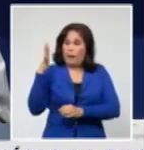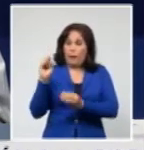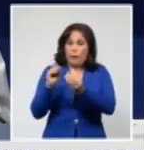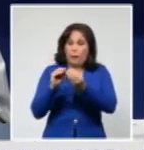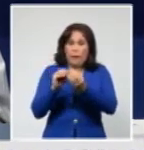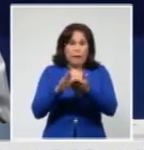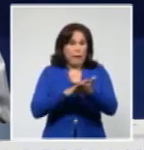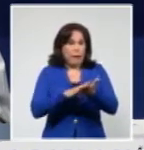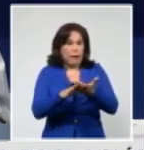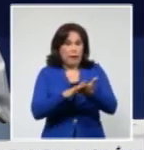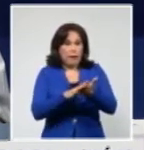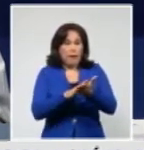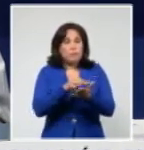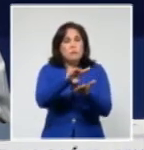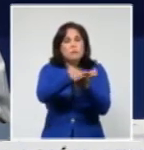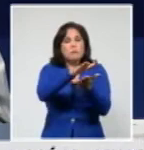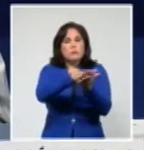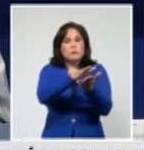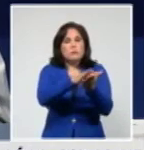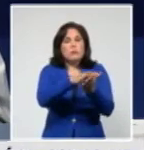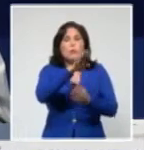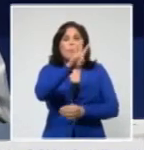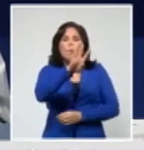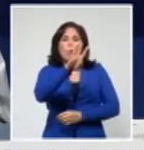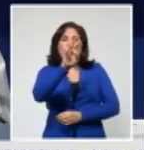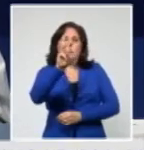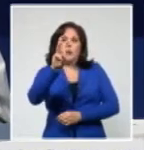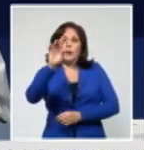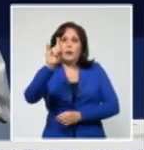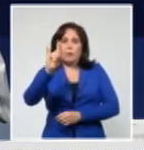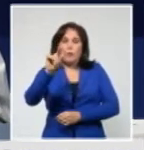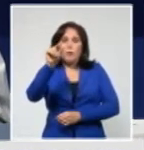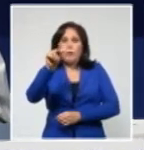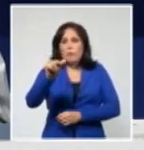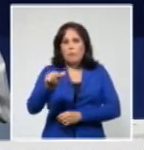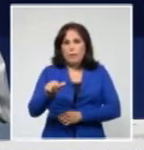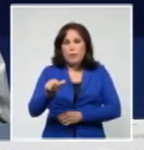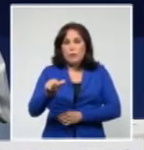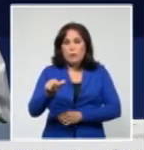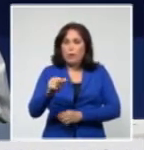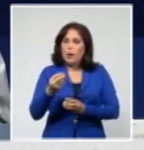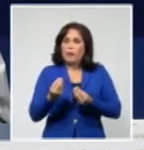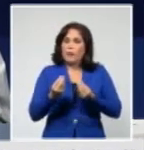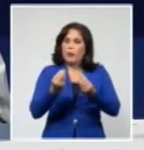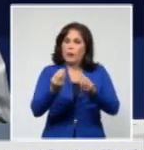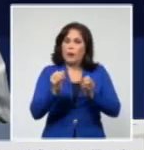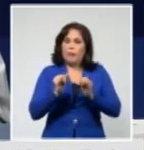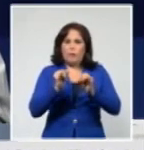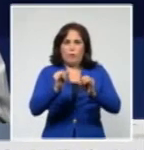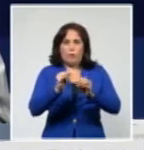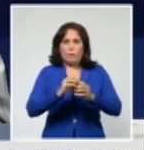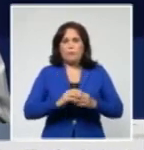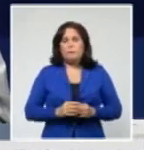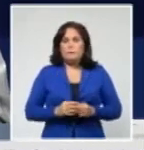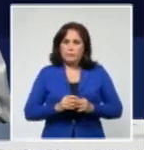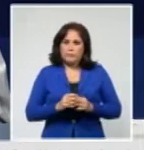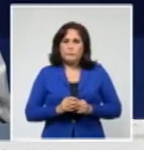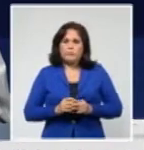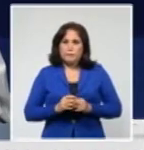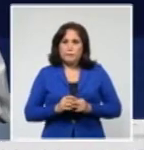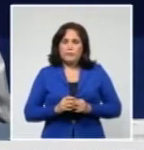island. 37 or 72.5% of the 51 cases yesterday